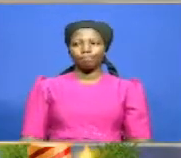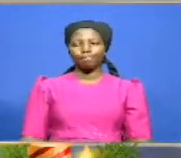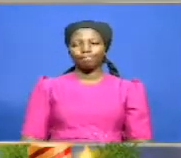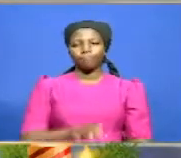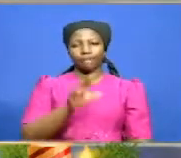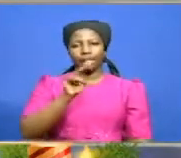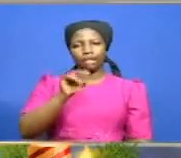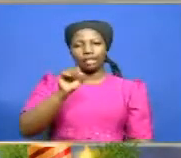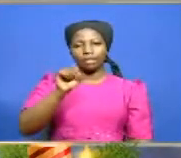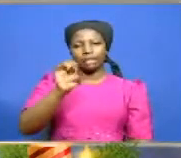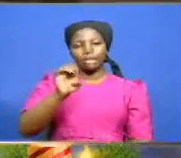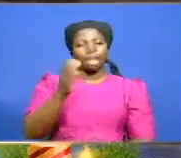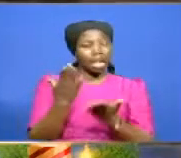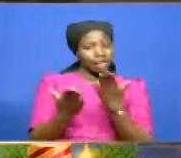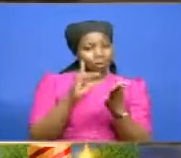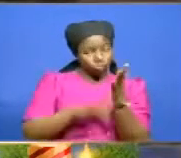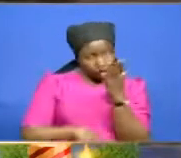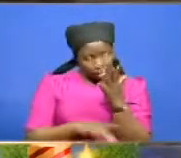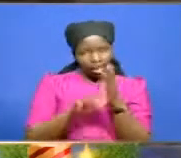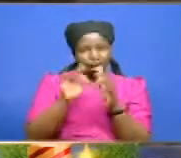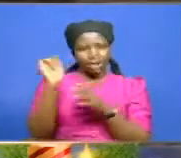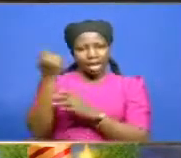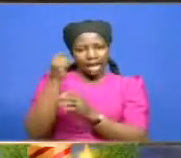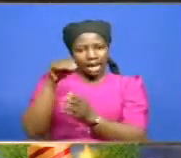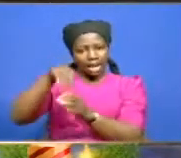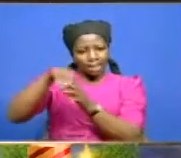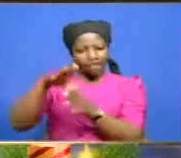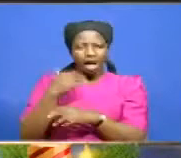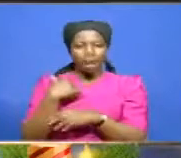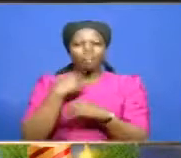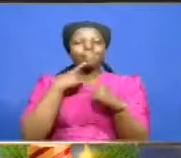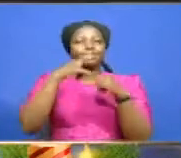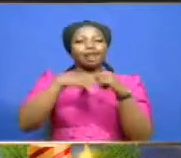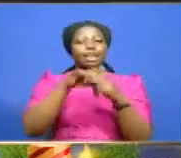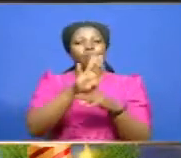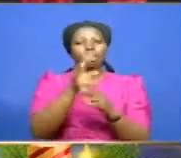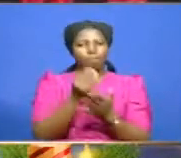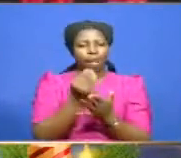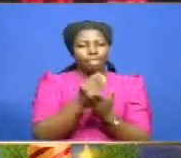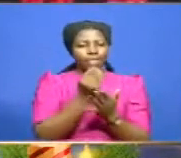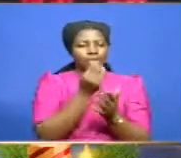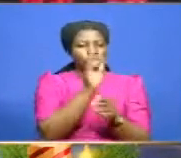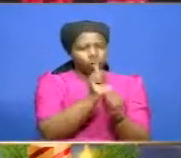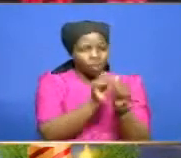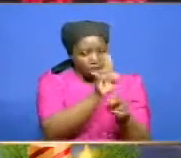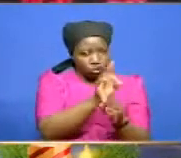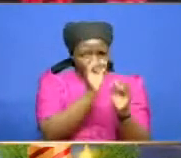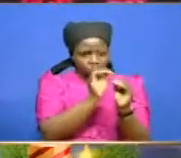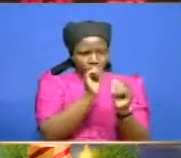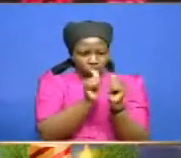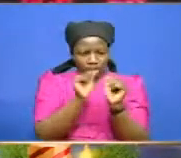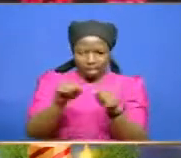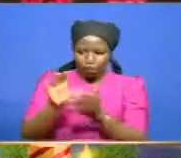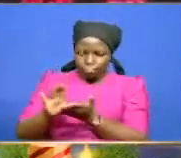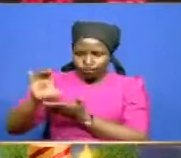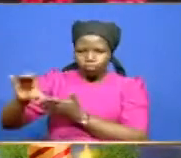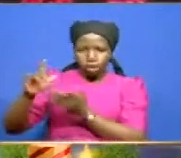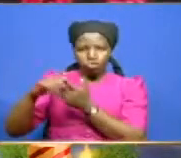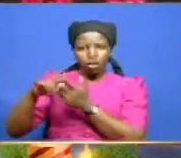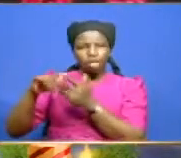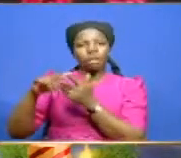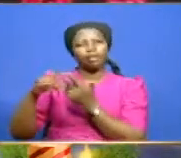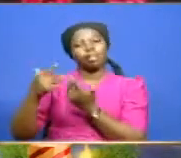NSE estimates that Kenyan investors hold an estimated 600 billion shillings idle capital that can be channeled in the capital